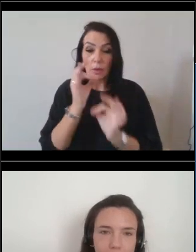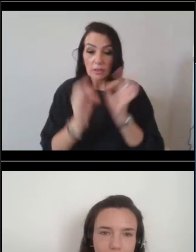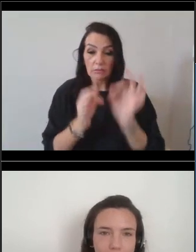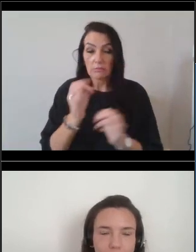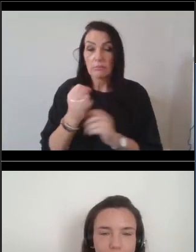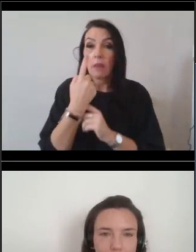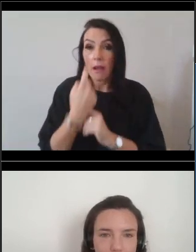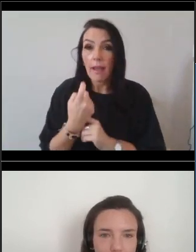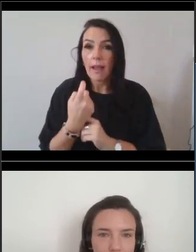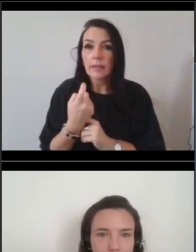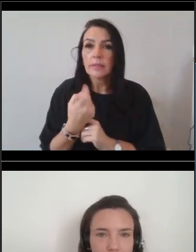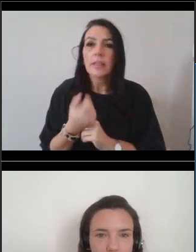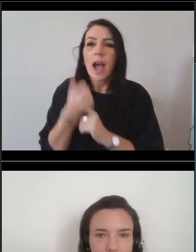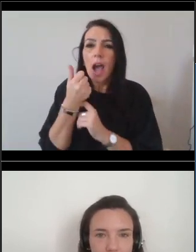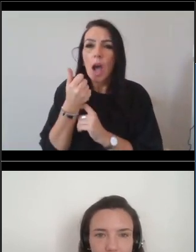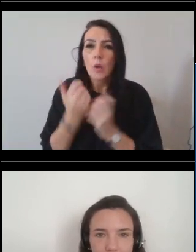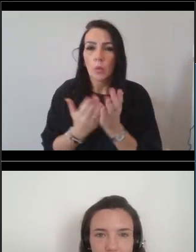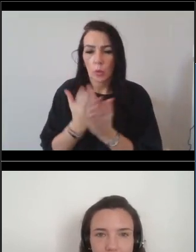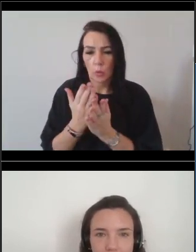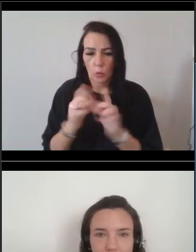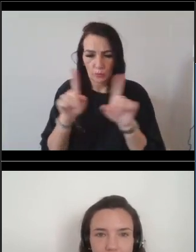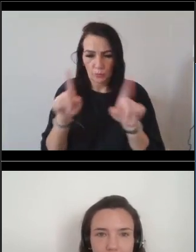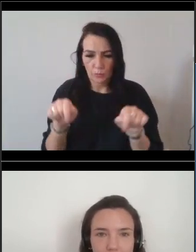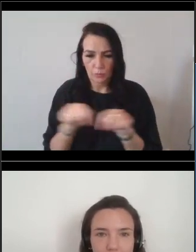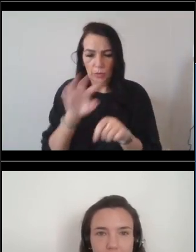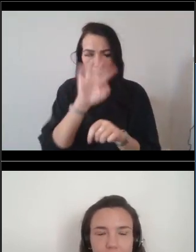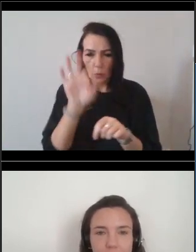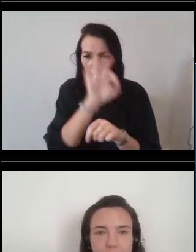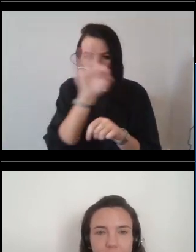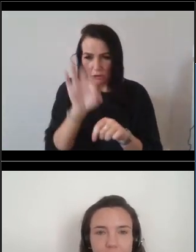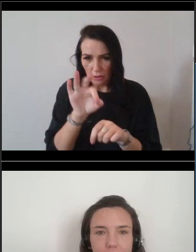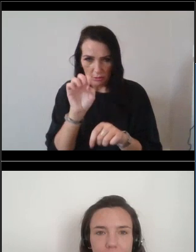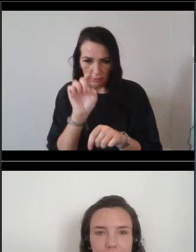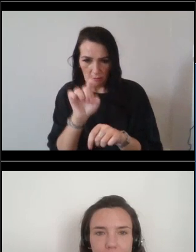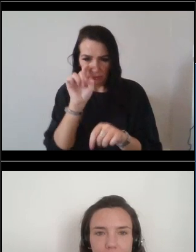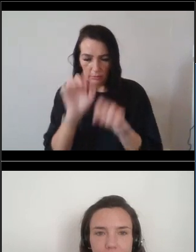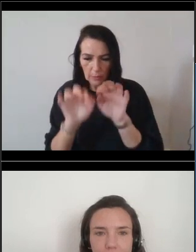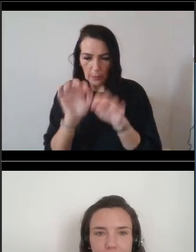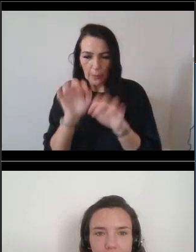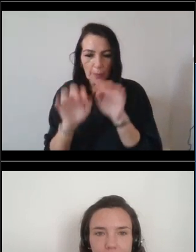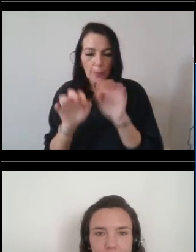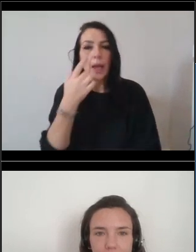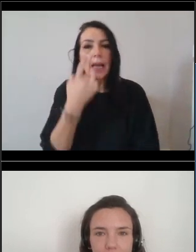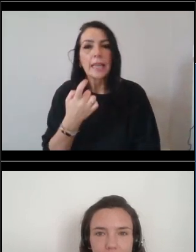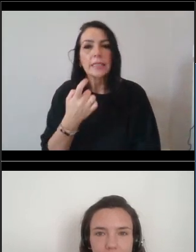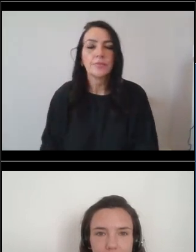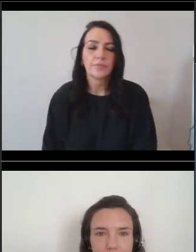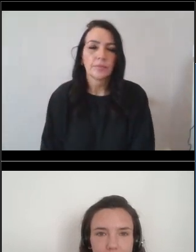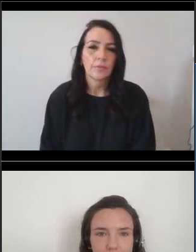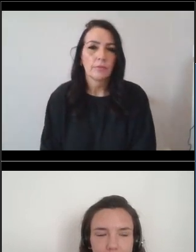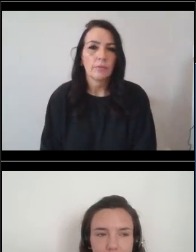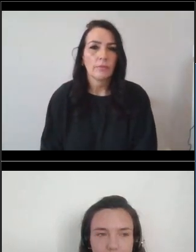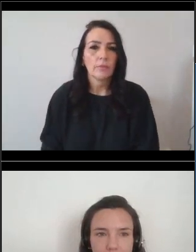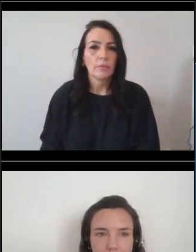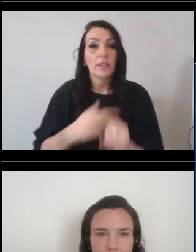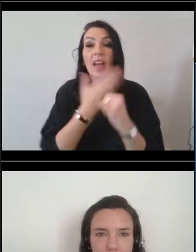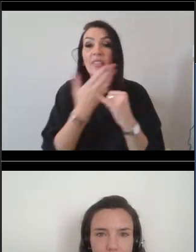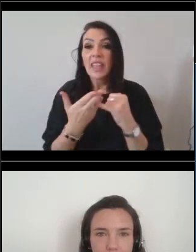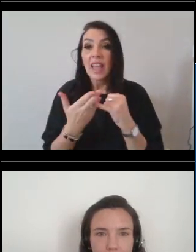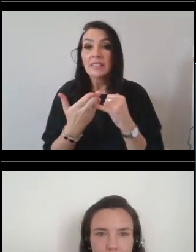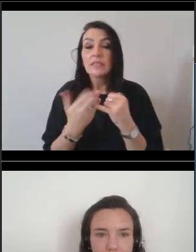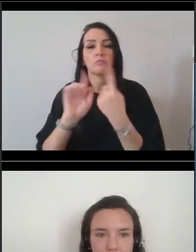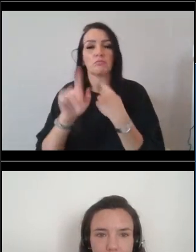by using the questions box, which you'll see on your screen. And we'll be answering these at the end of the